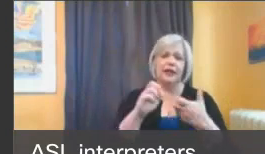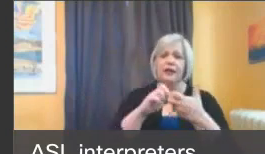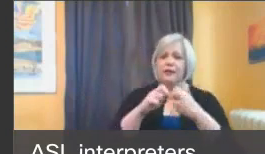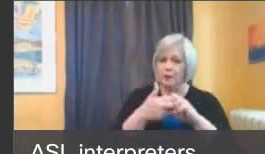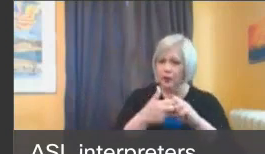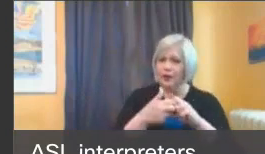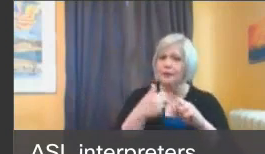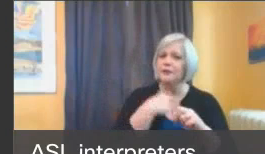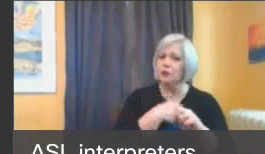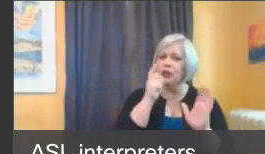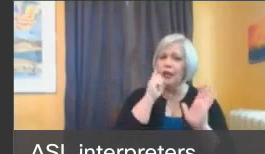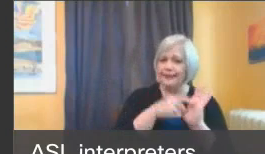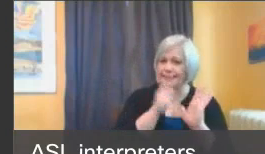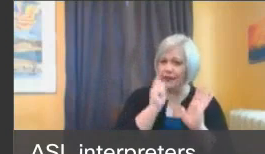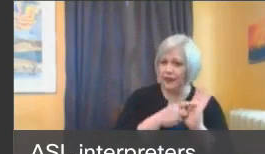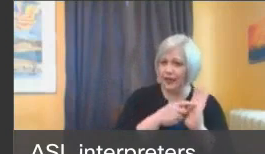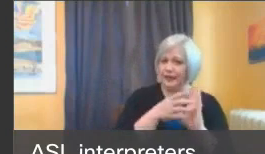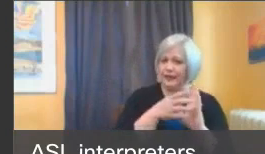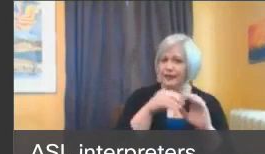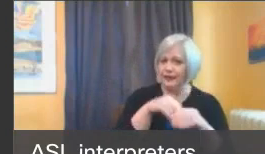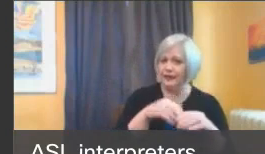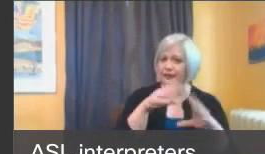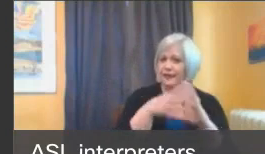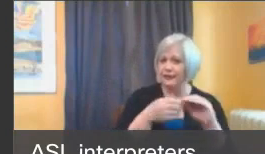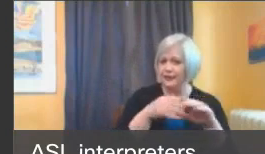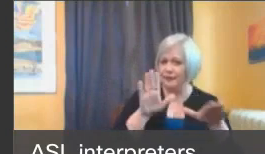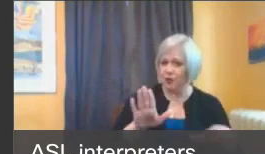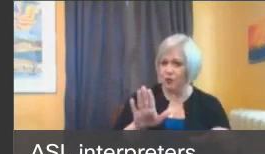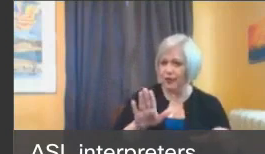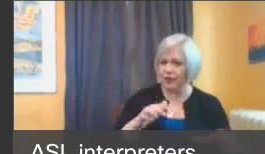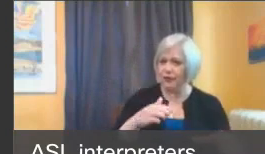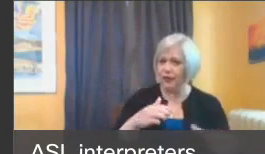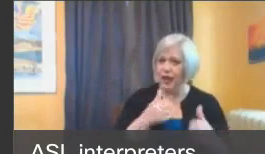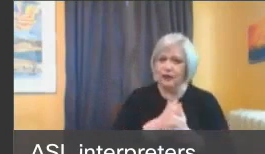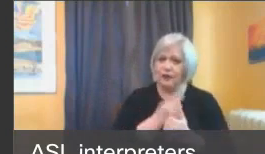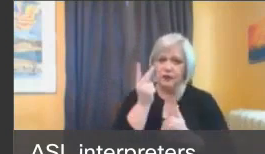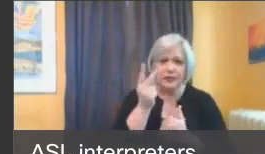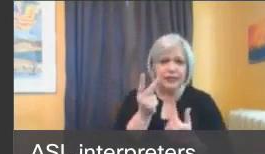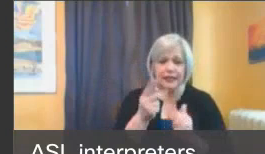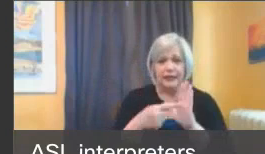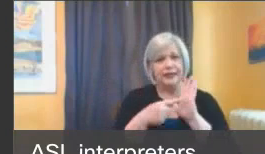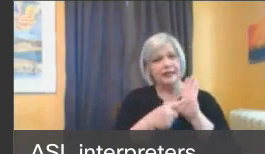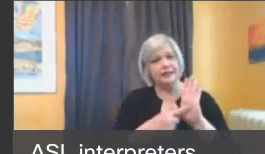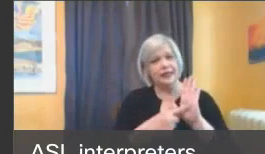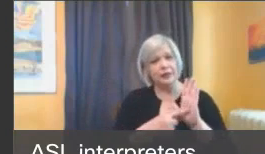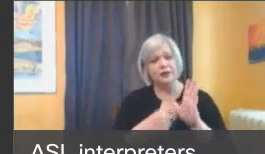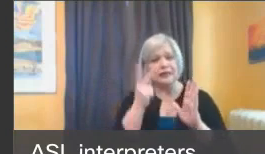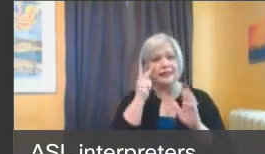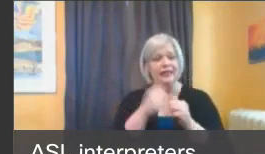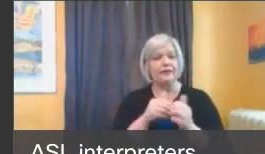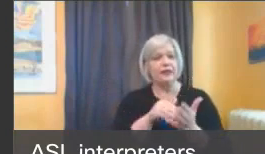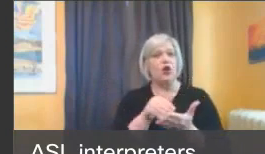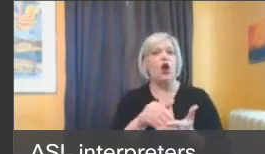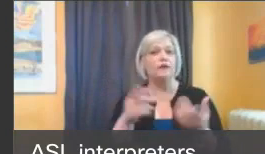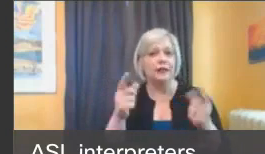we're identifying in some of the testimony. I'd love to have some examples of to figure out just how widespread it is